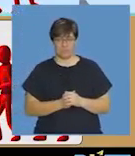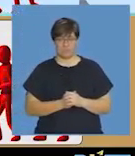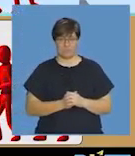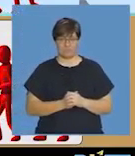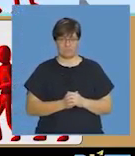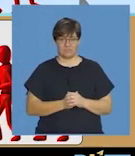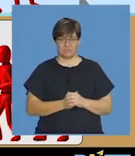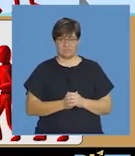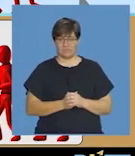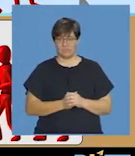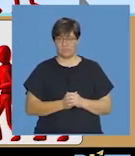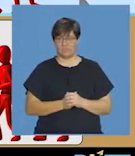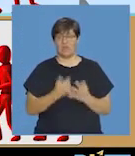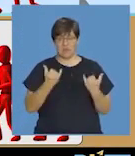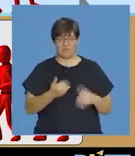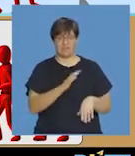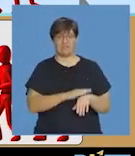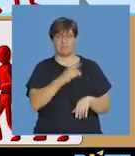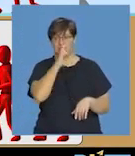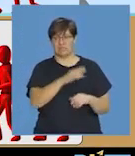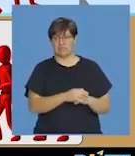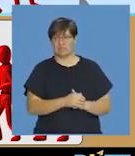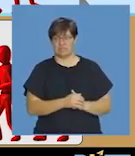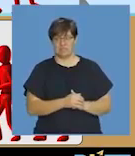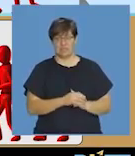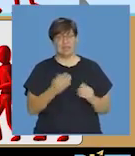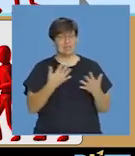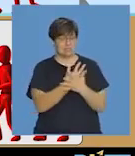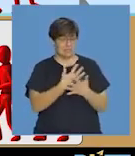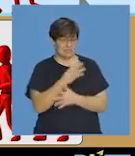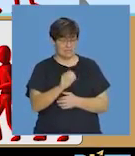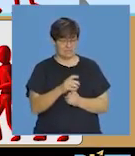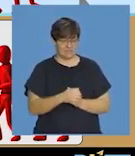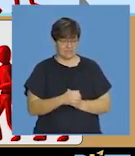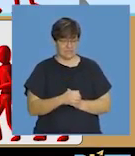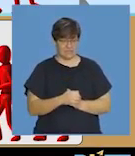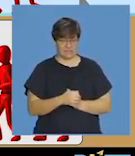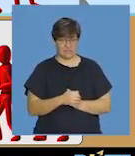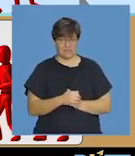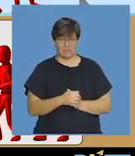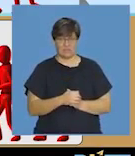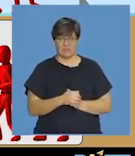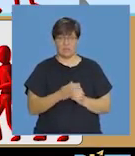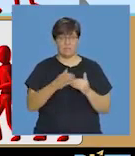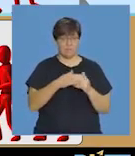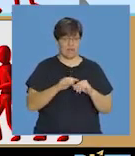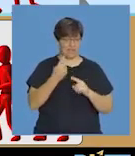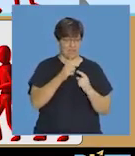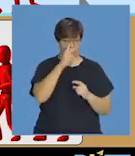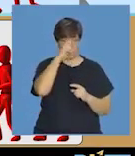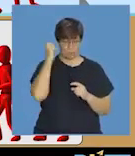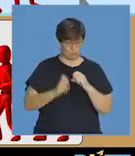Now I've got enough time for you to see. There's the speed, okay? I'm going to put another one